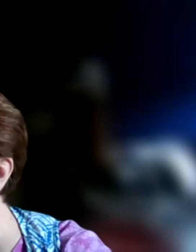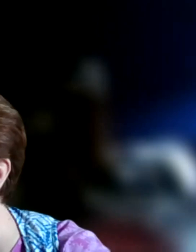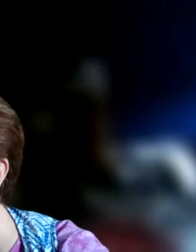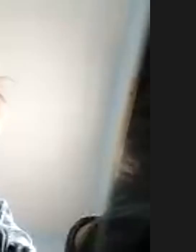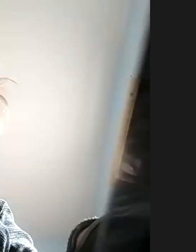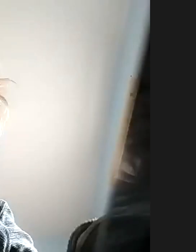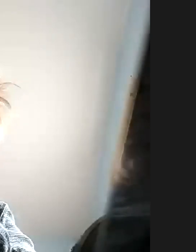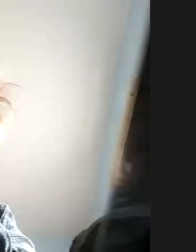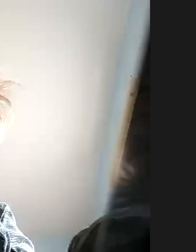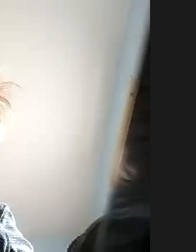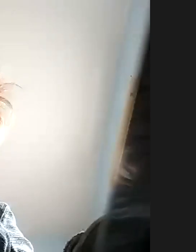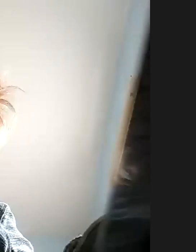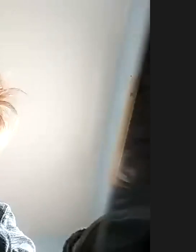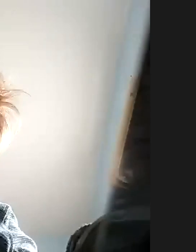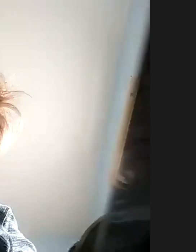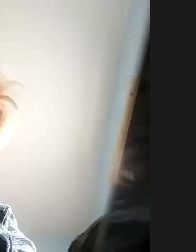again.